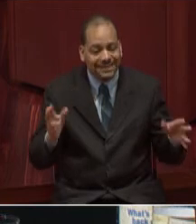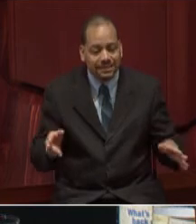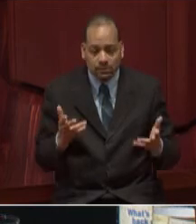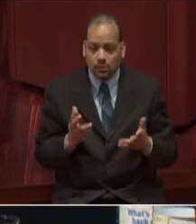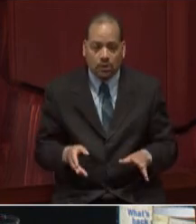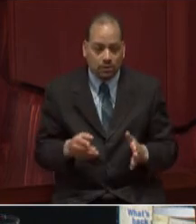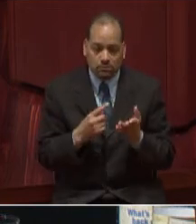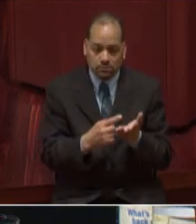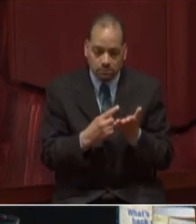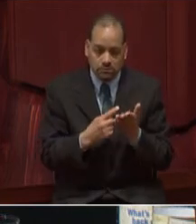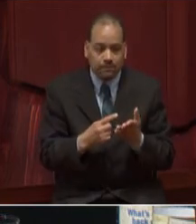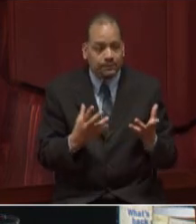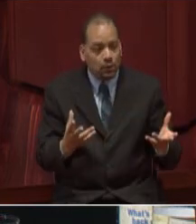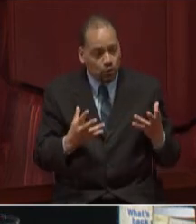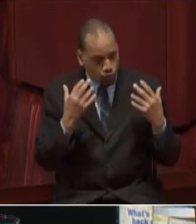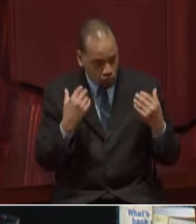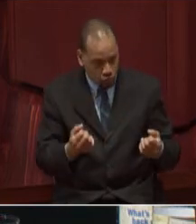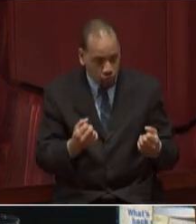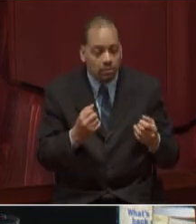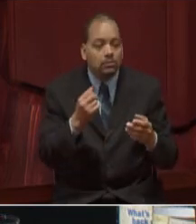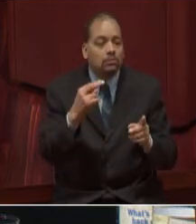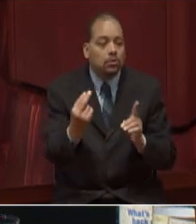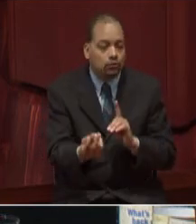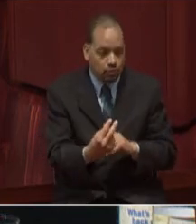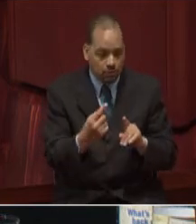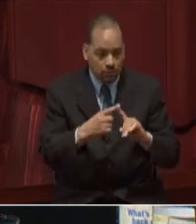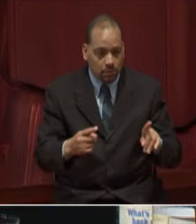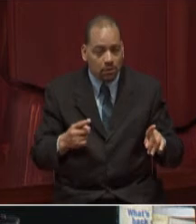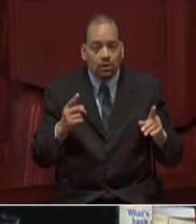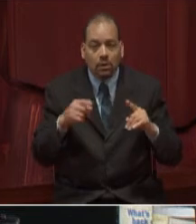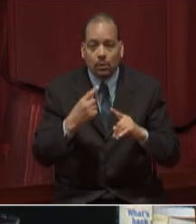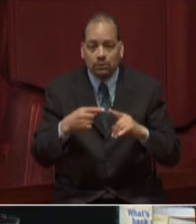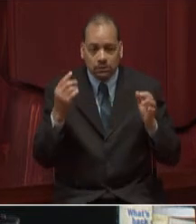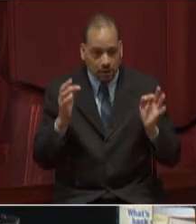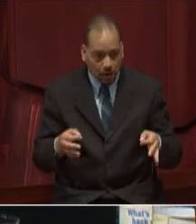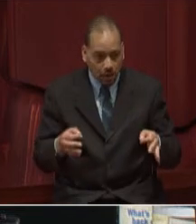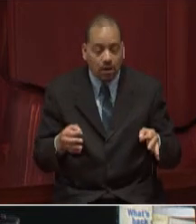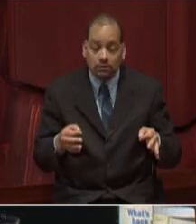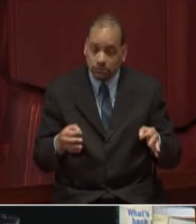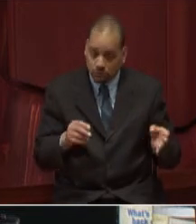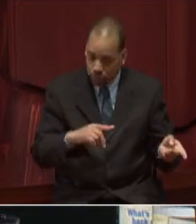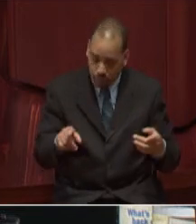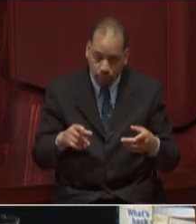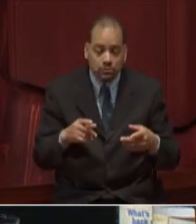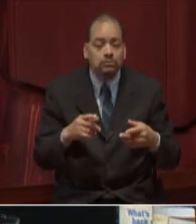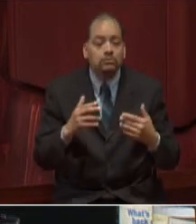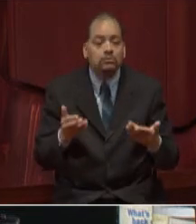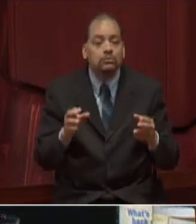about. I want strong views, but once we decide something, carry it out. And frankly, that's how I got to be a special assistant, because the